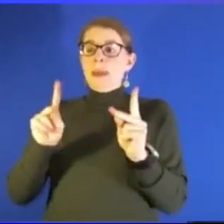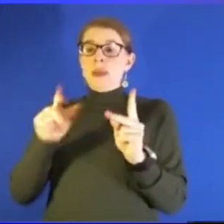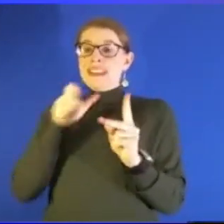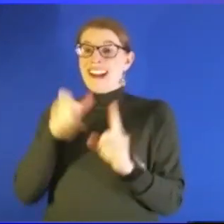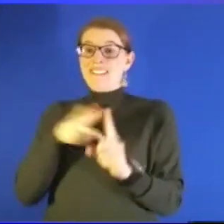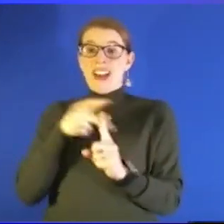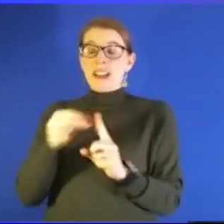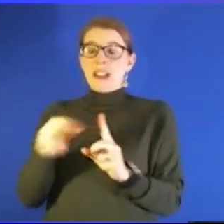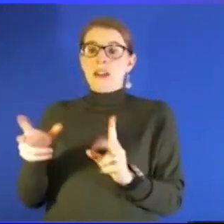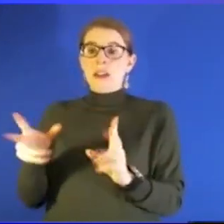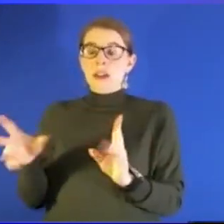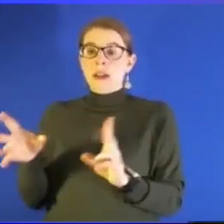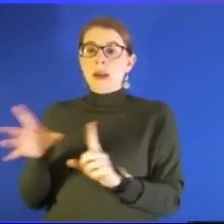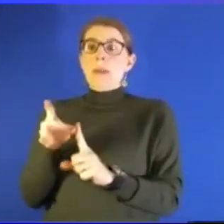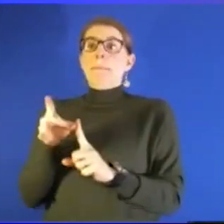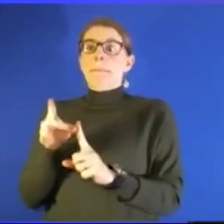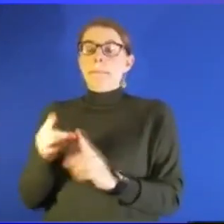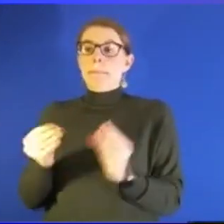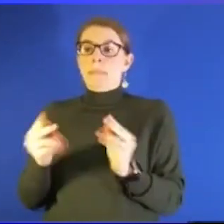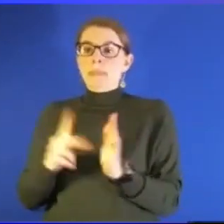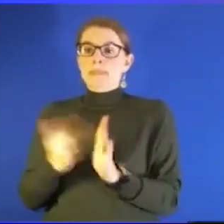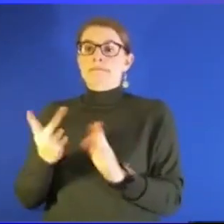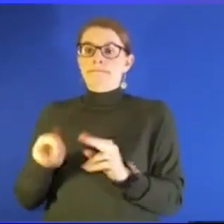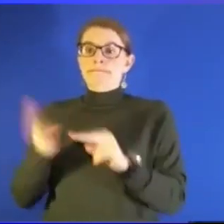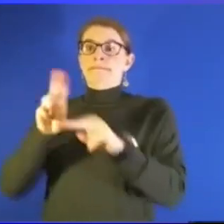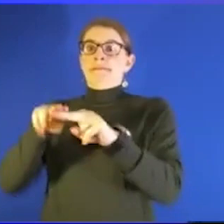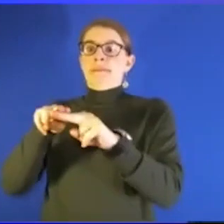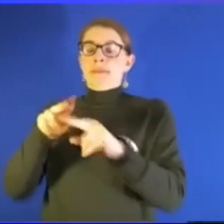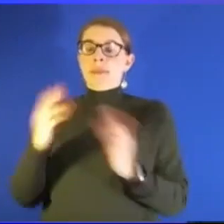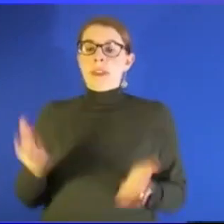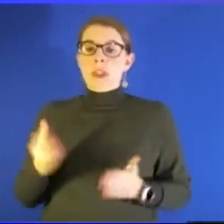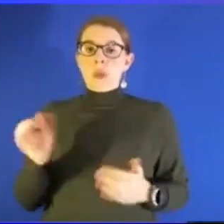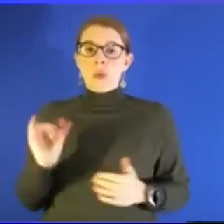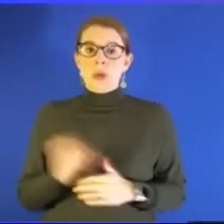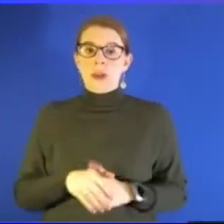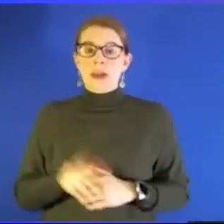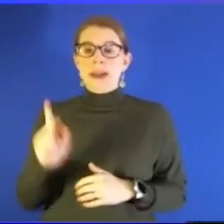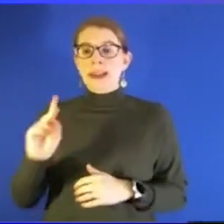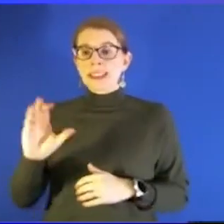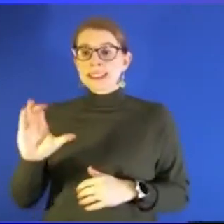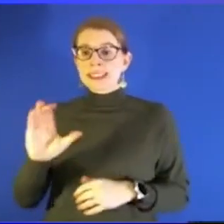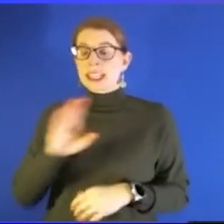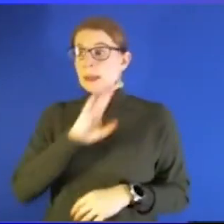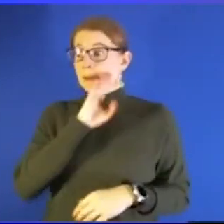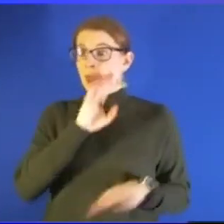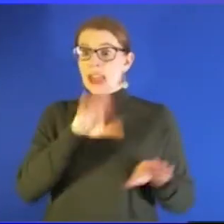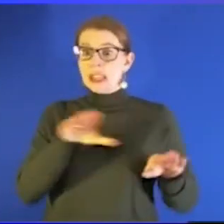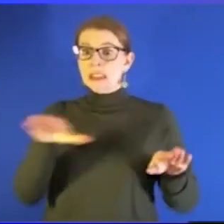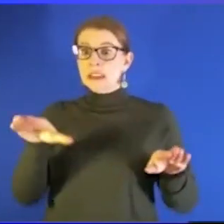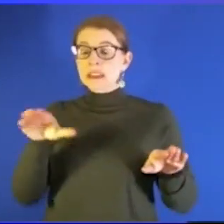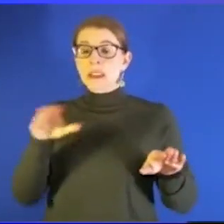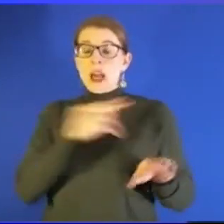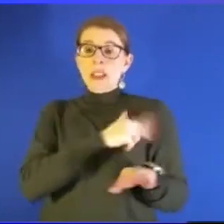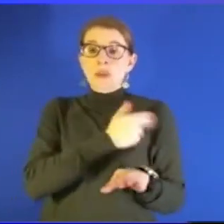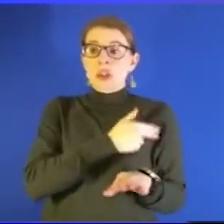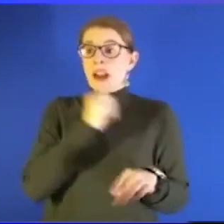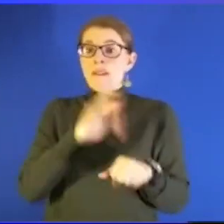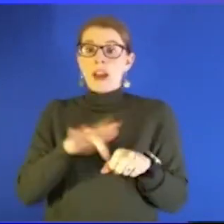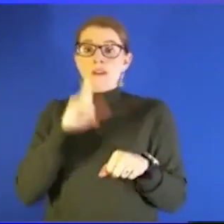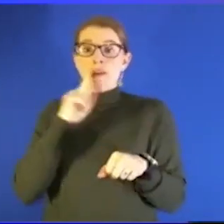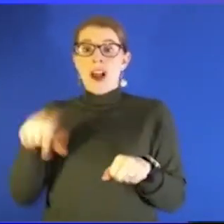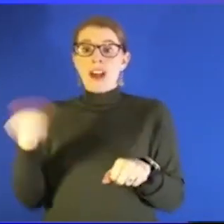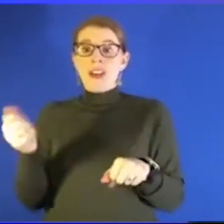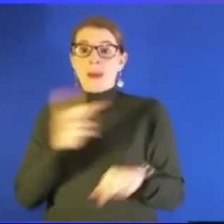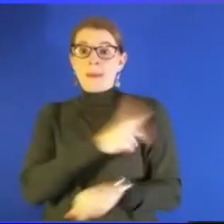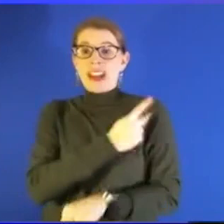picture and the number of hospital beds across our city that are not available for care for other patients. And that obviously is a